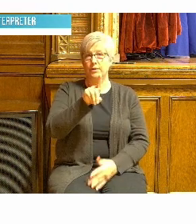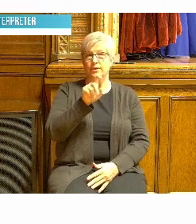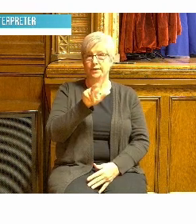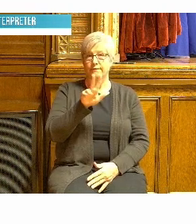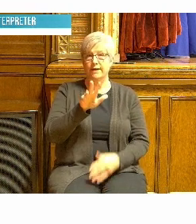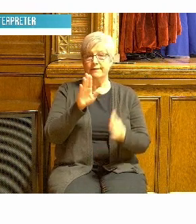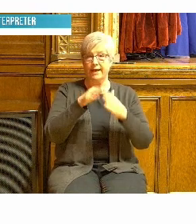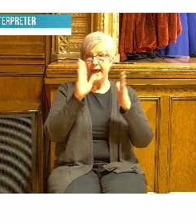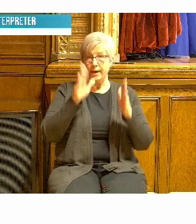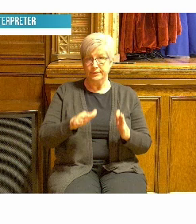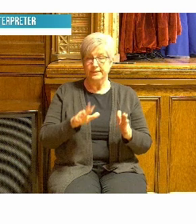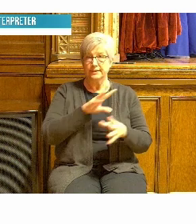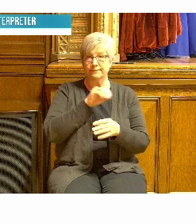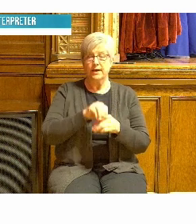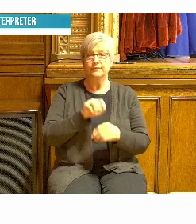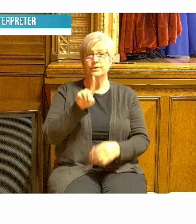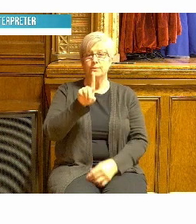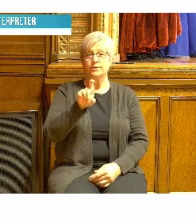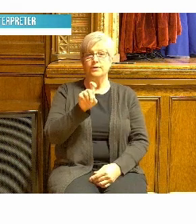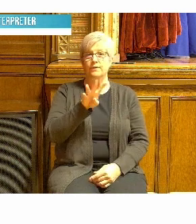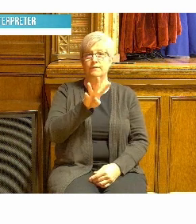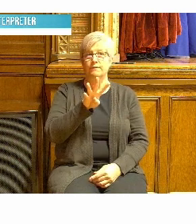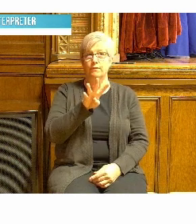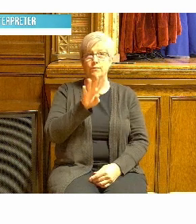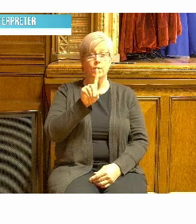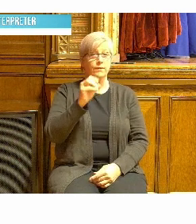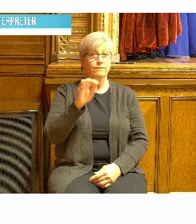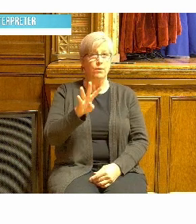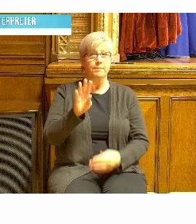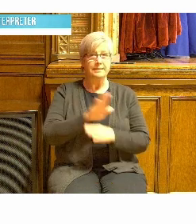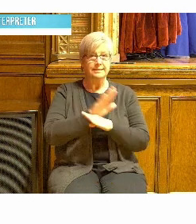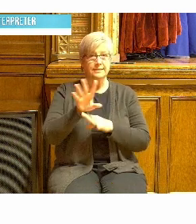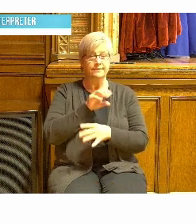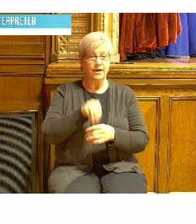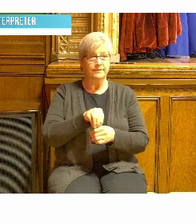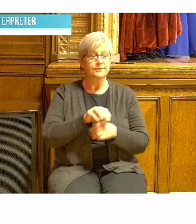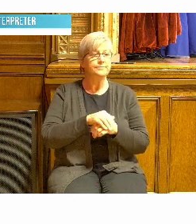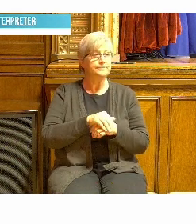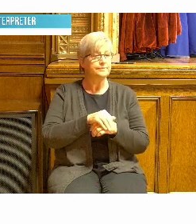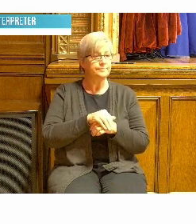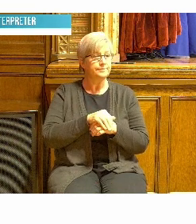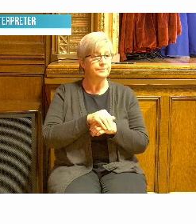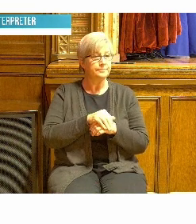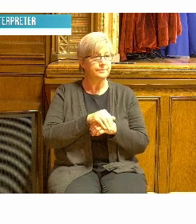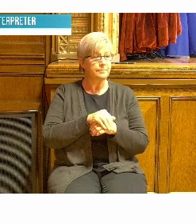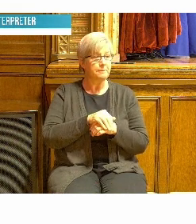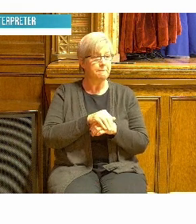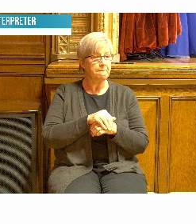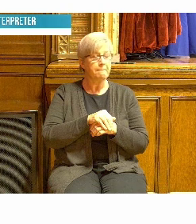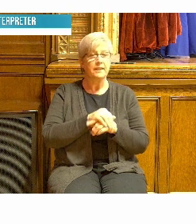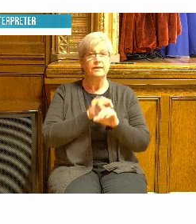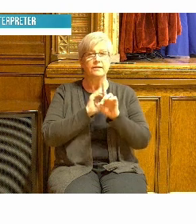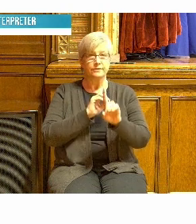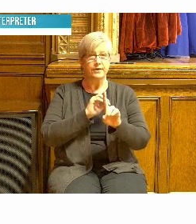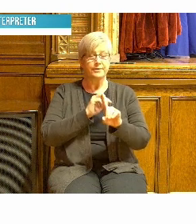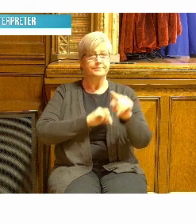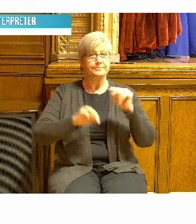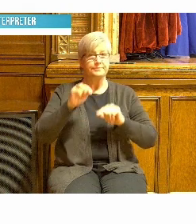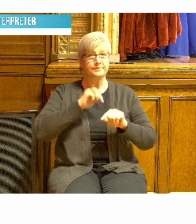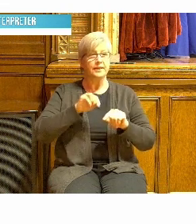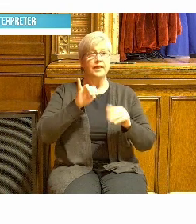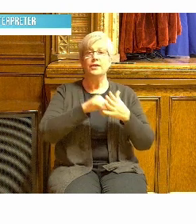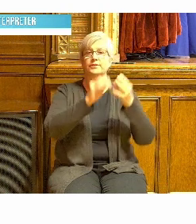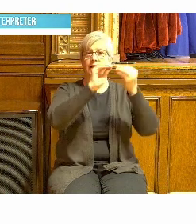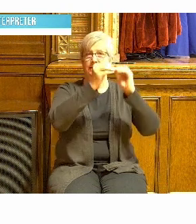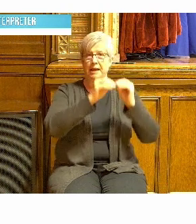1,135 households displaced, and 104 businesses displaced. So let's pause for a second. That's the